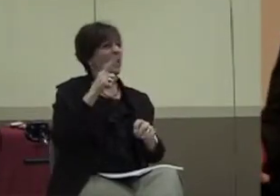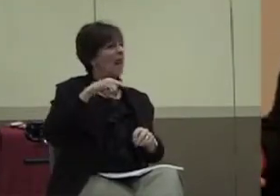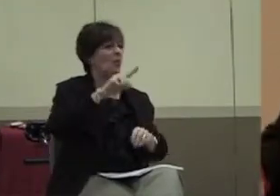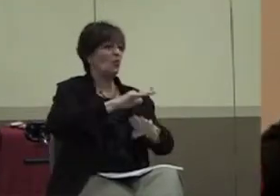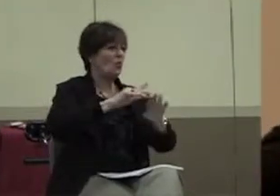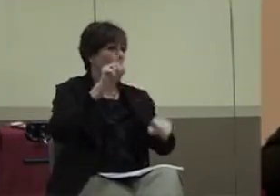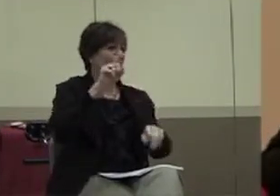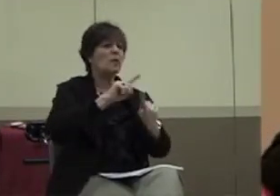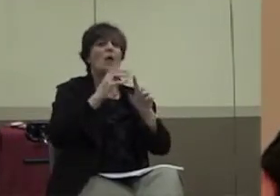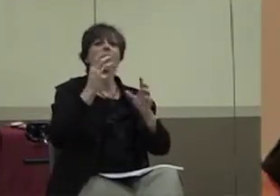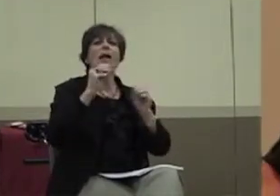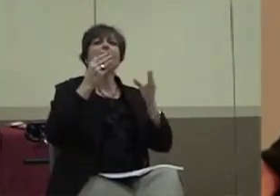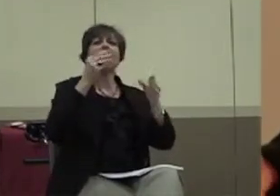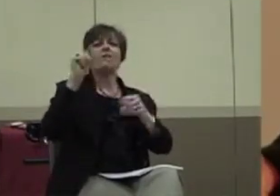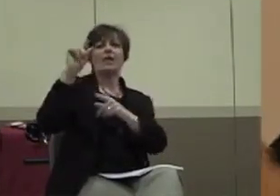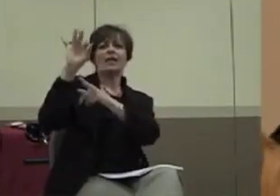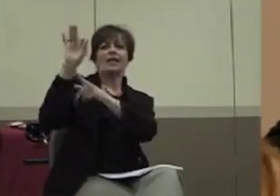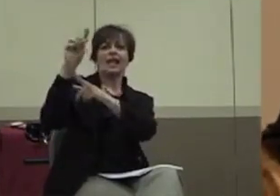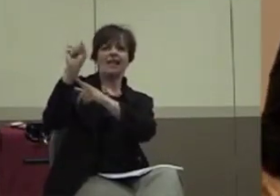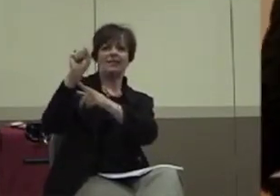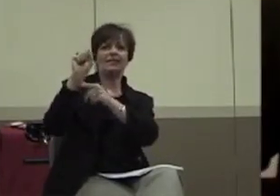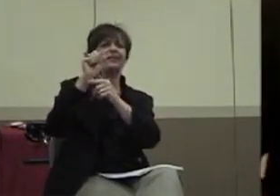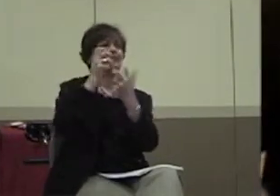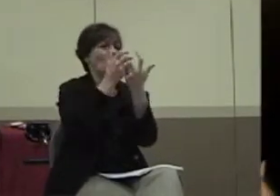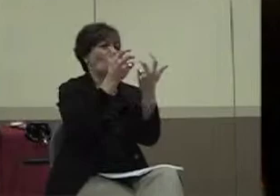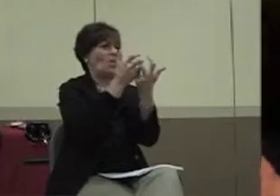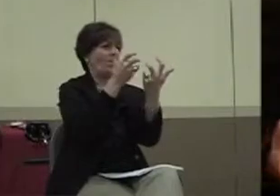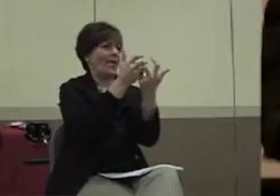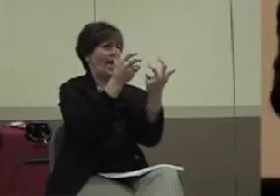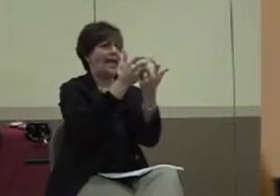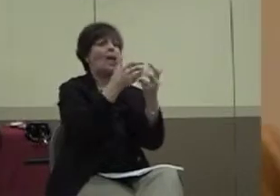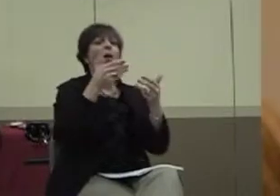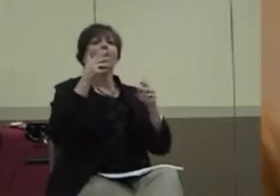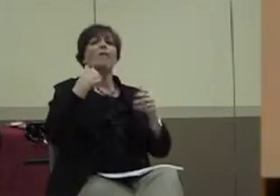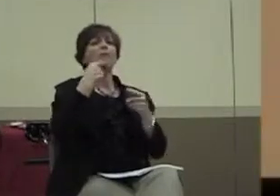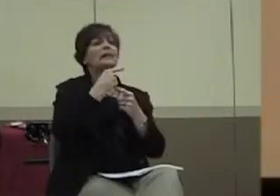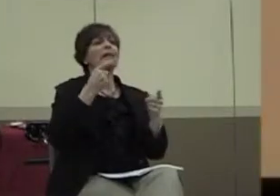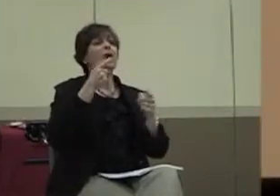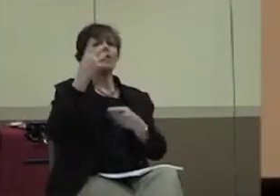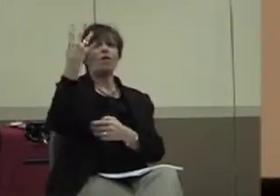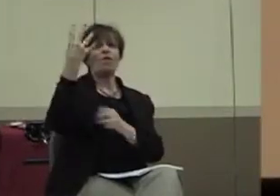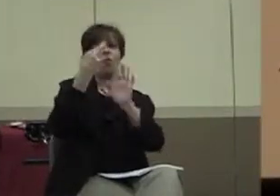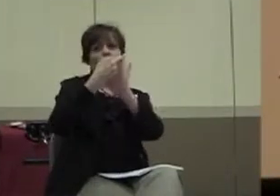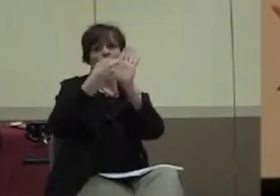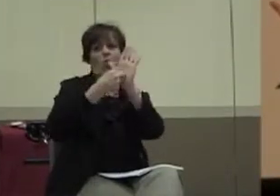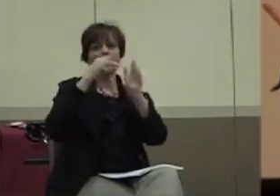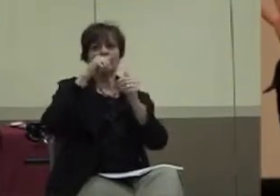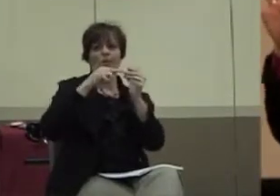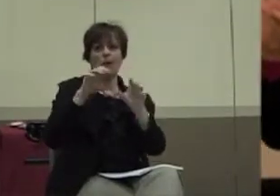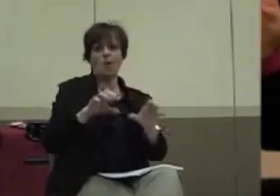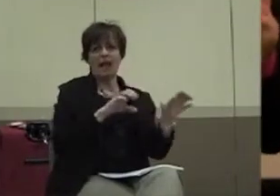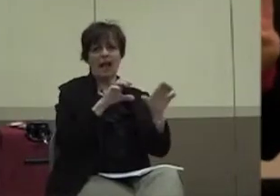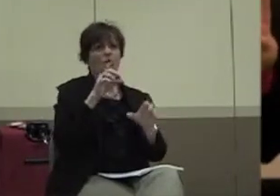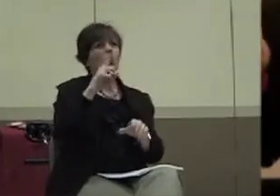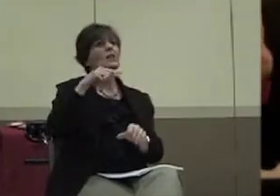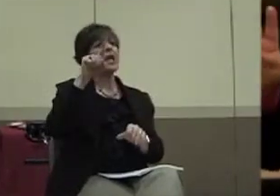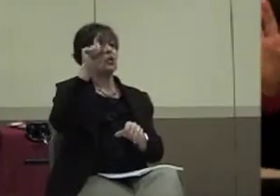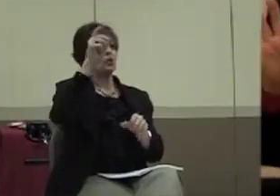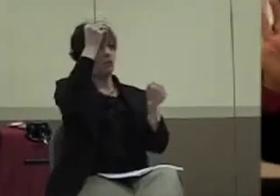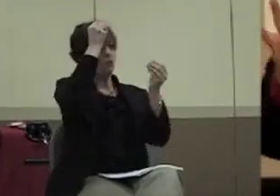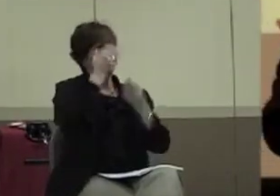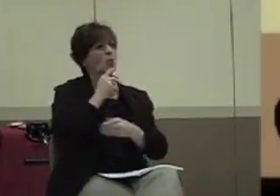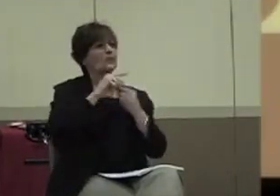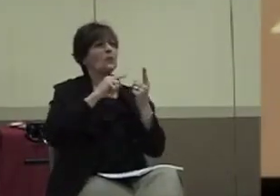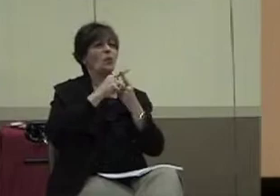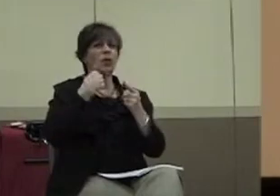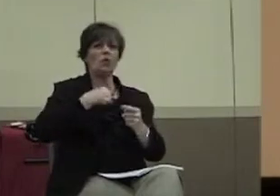need, but I want to give you the gifts that would have come with that. So let me tell you, there are 4 rules about behavior that they should have told us when